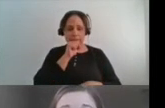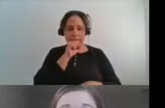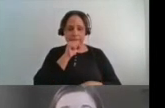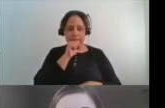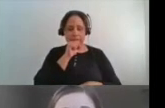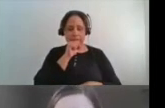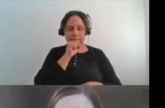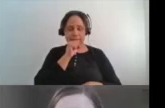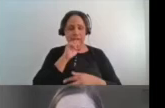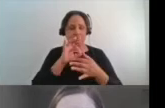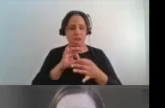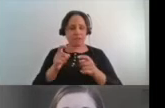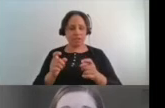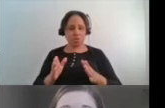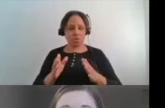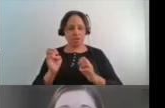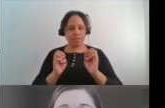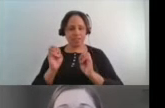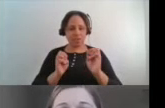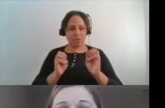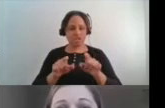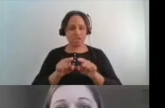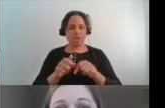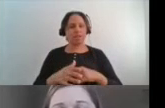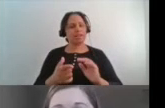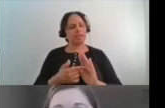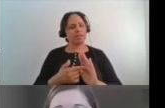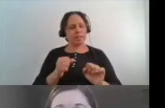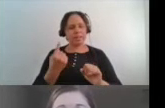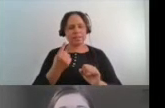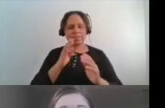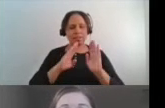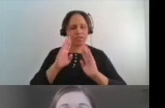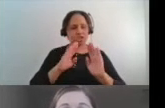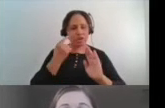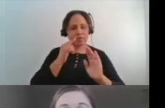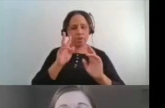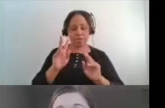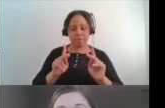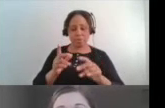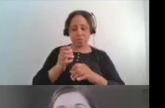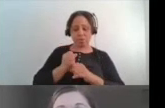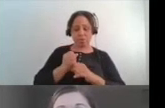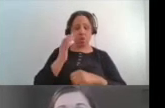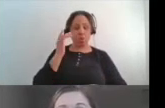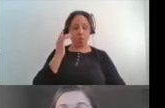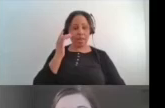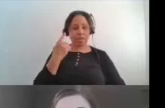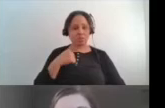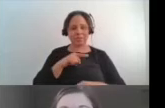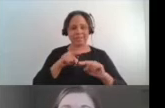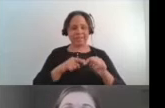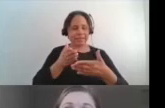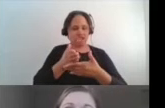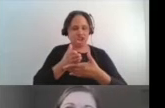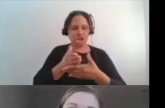confidentiality of the donor evaluation as well. So this can be something that's frustrating for recipients because we can't share where the donor